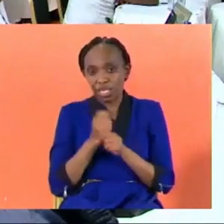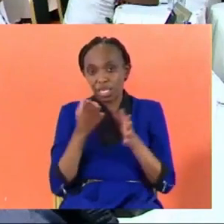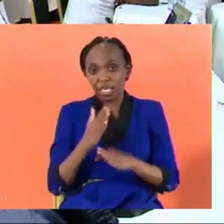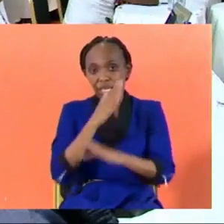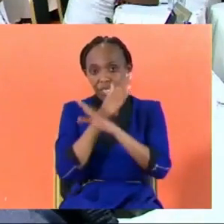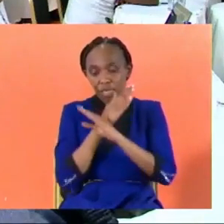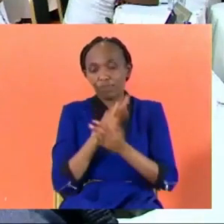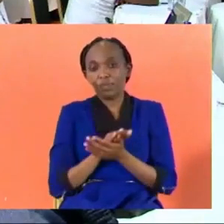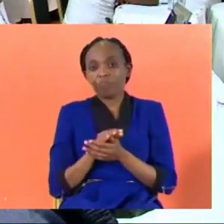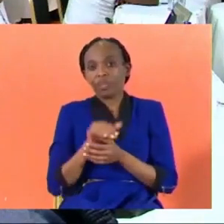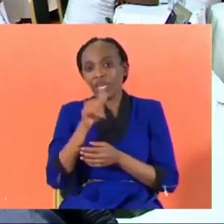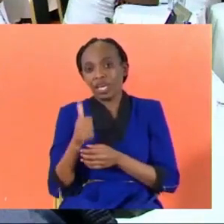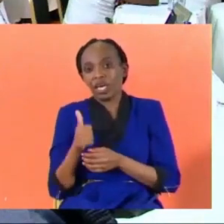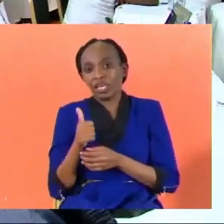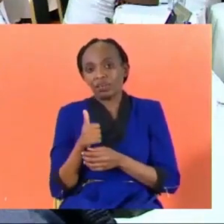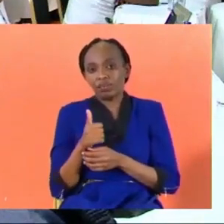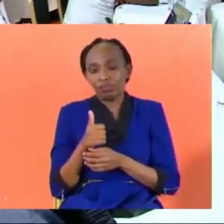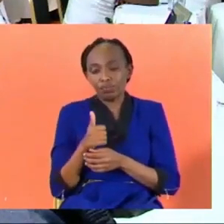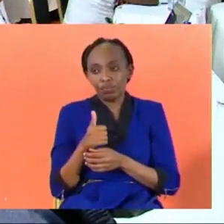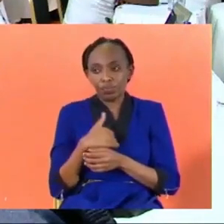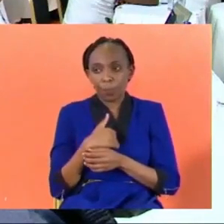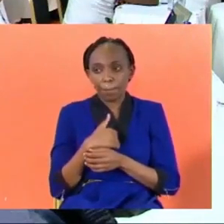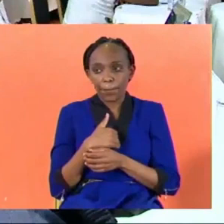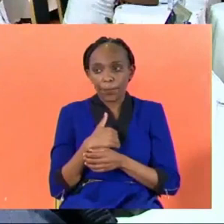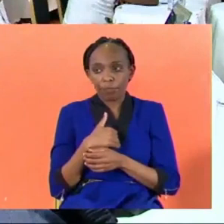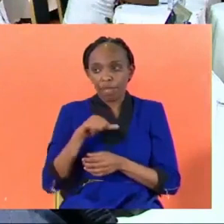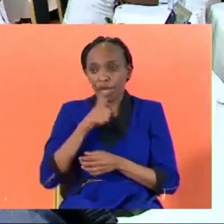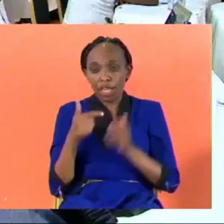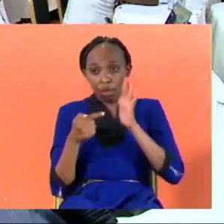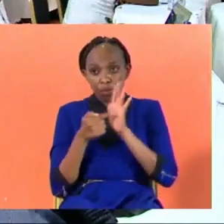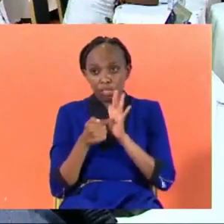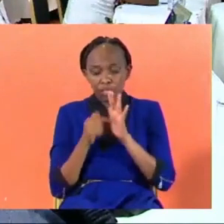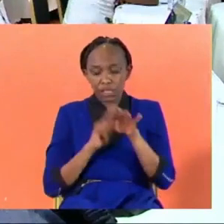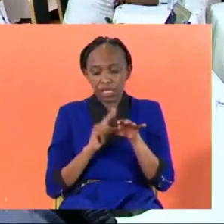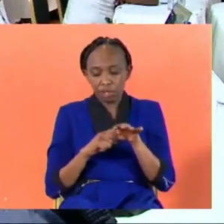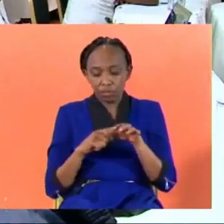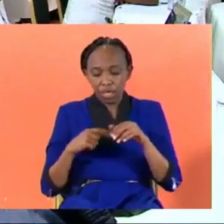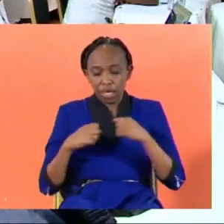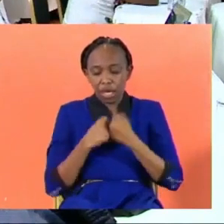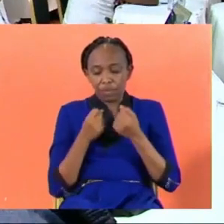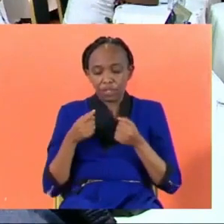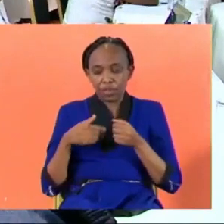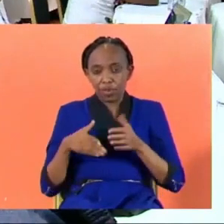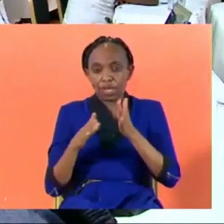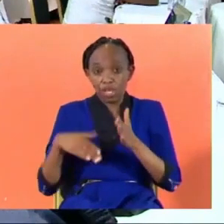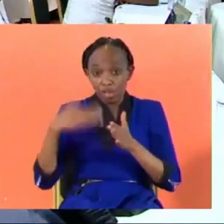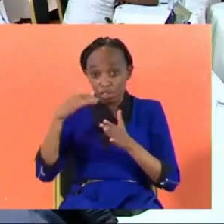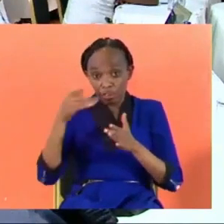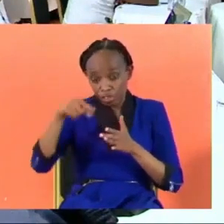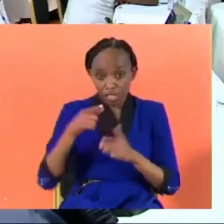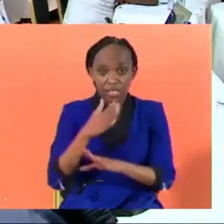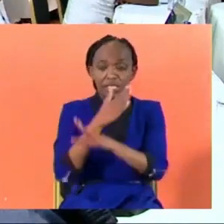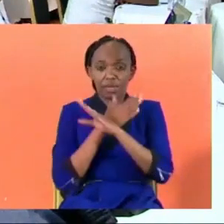Zambia. There was another point when it comes to the way forward for us as